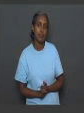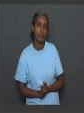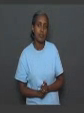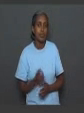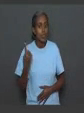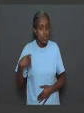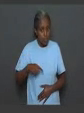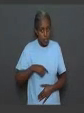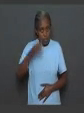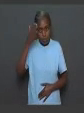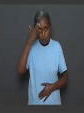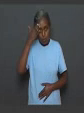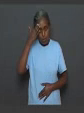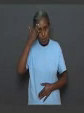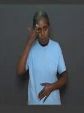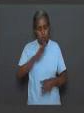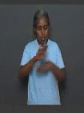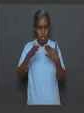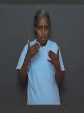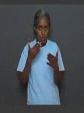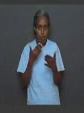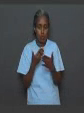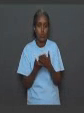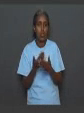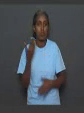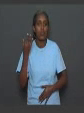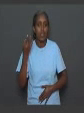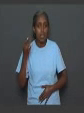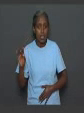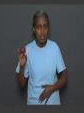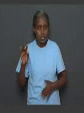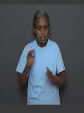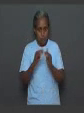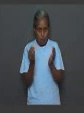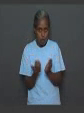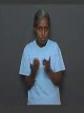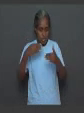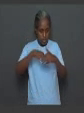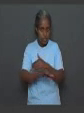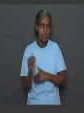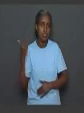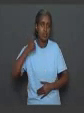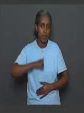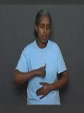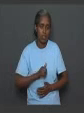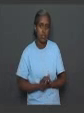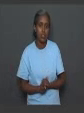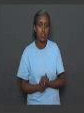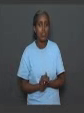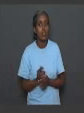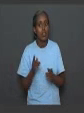We know there are a total of 18 balls in the bag. Of